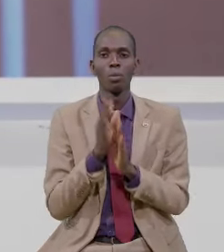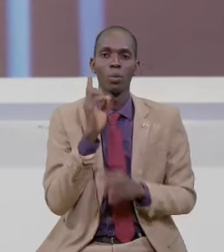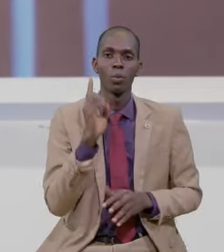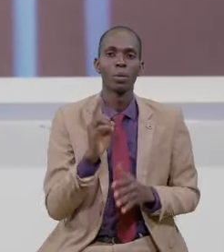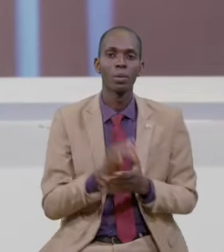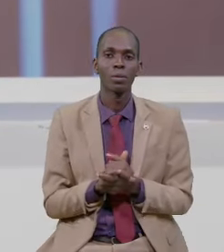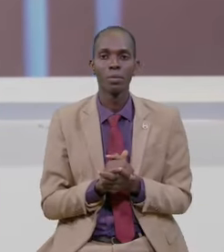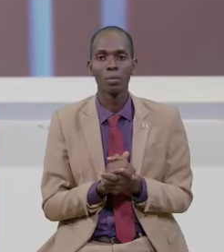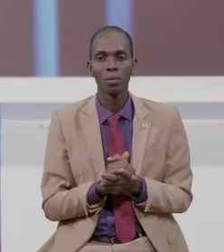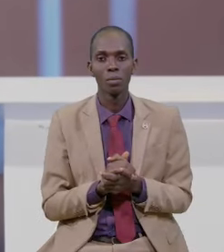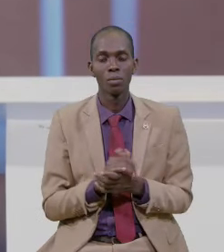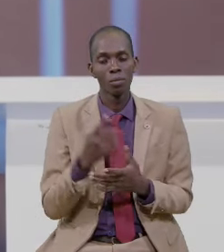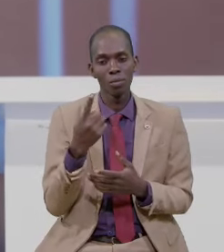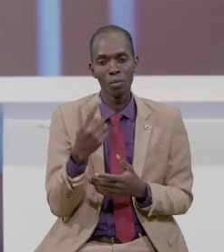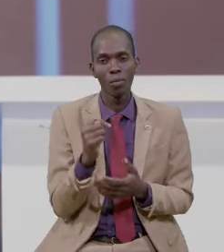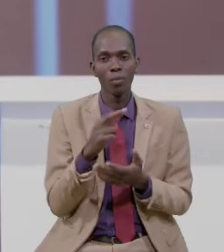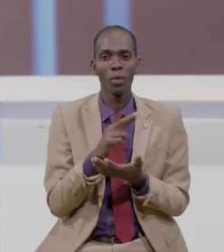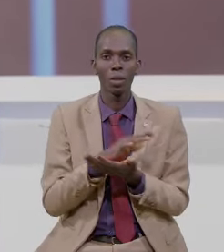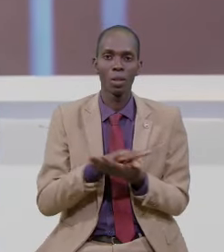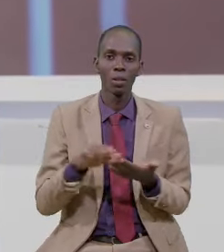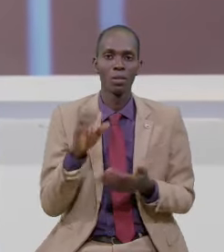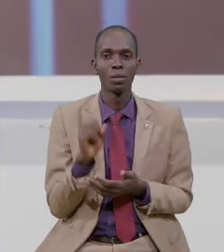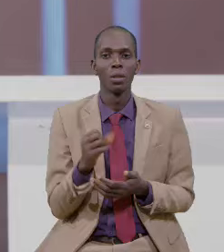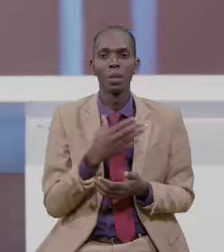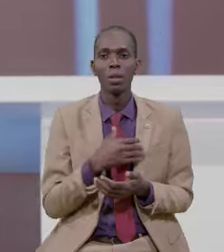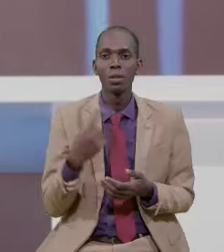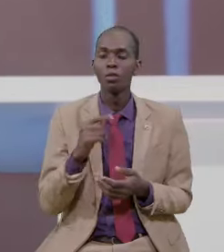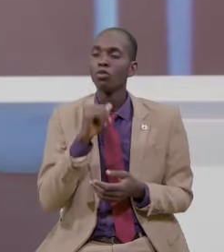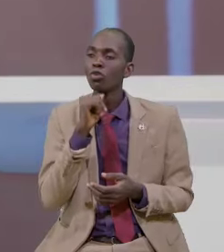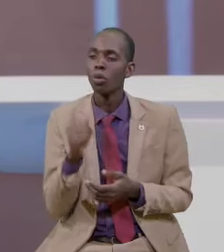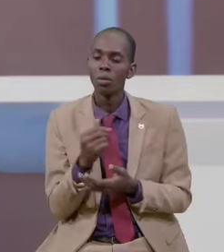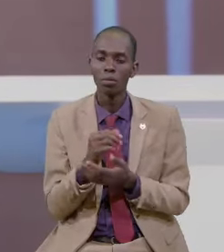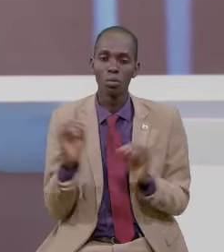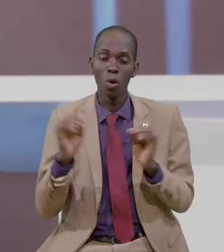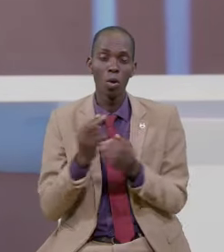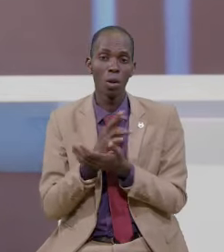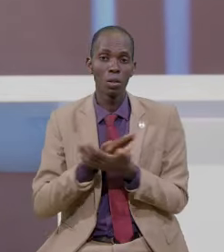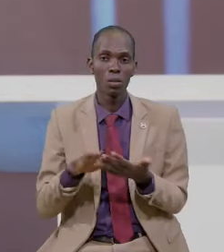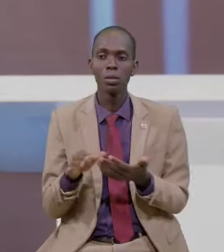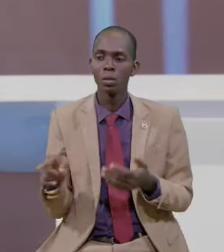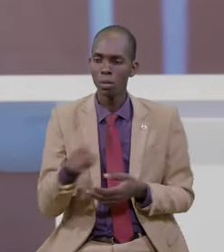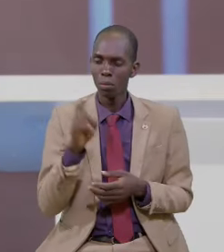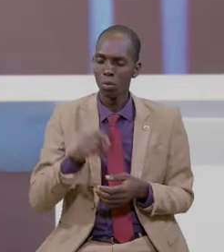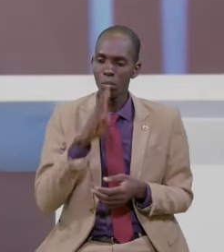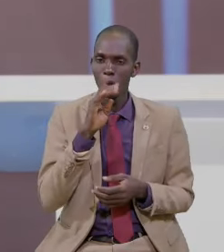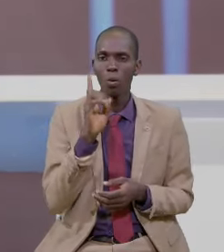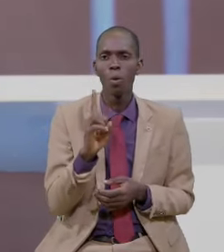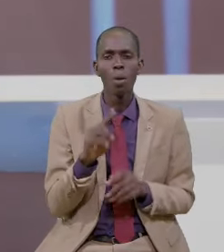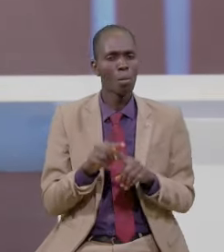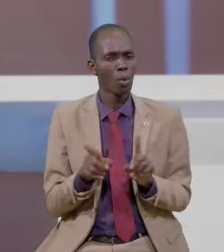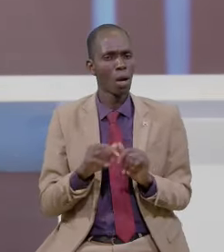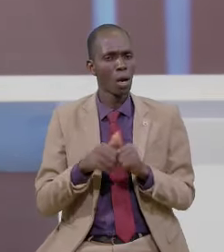Amen. The righteous and the unrighteous, let's be one. Yes, but how does that